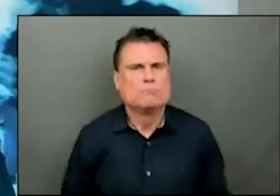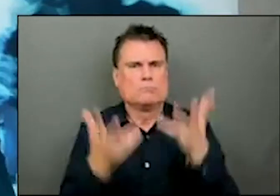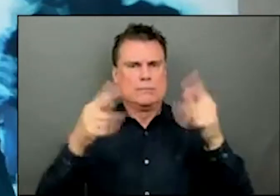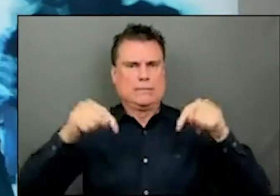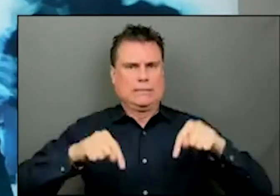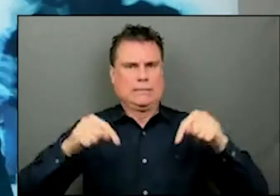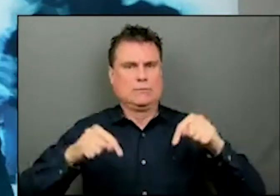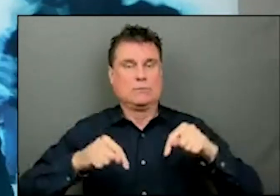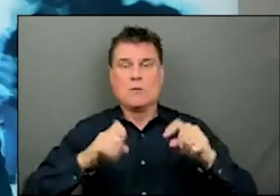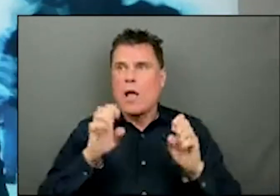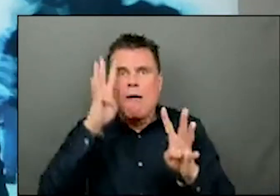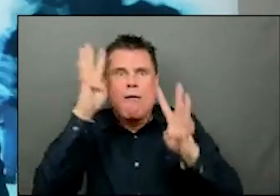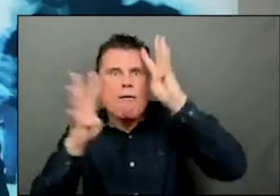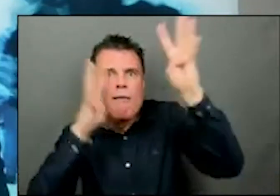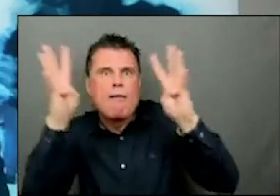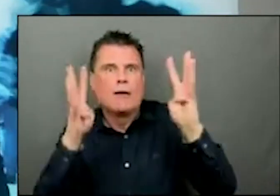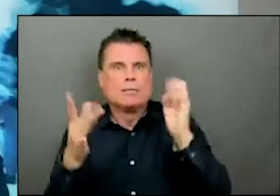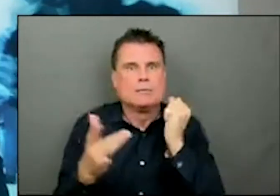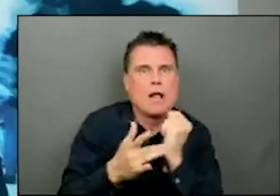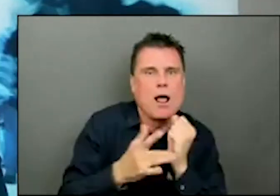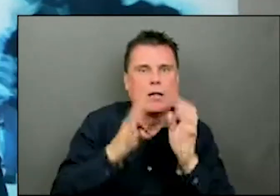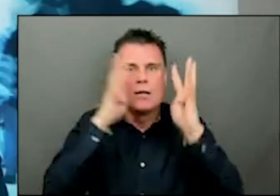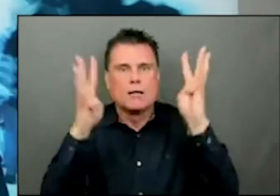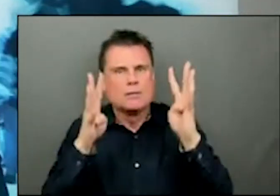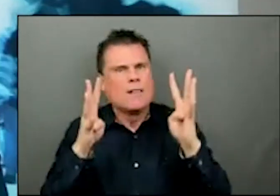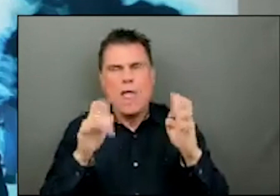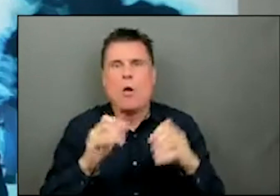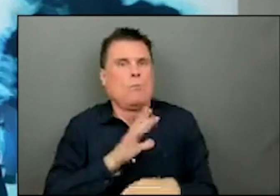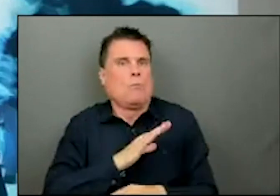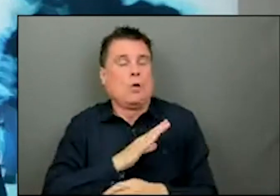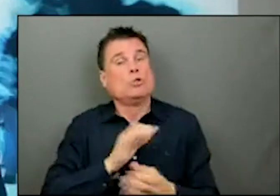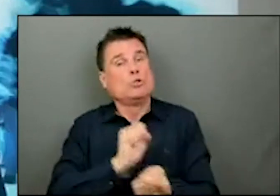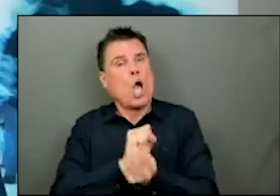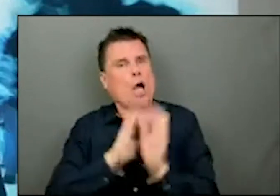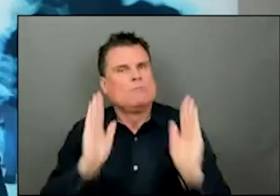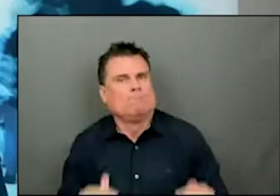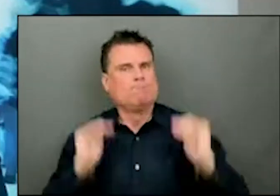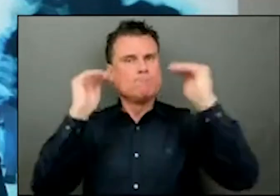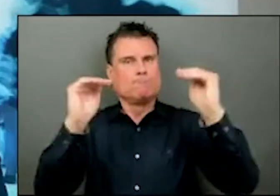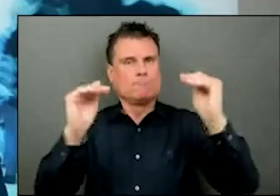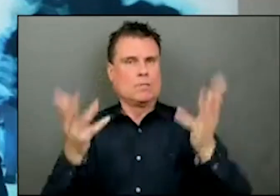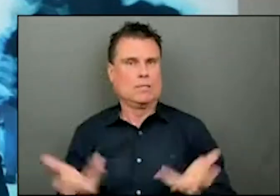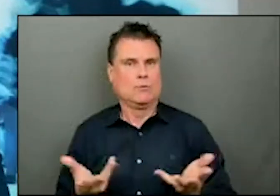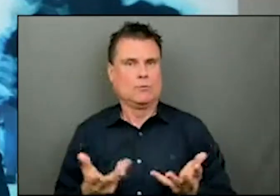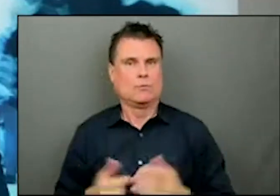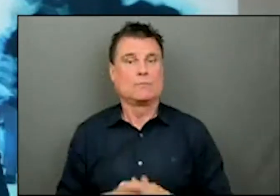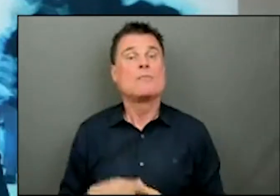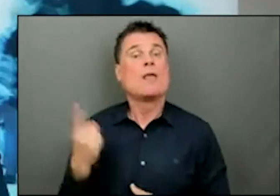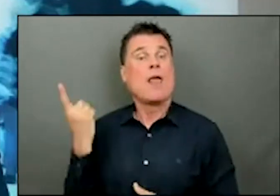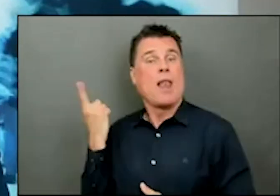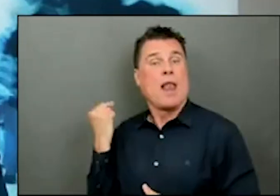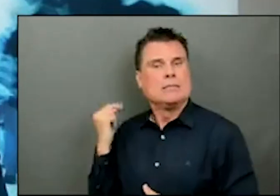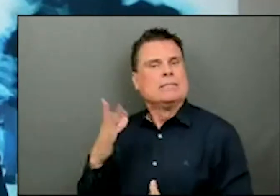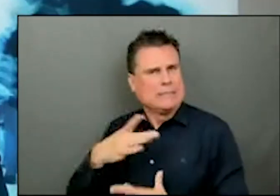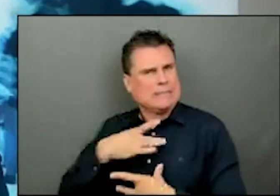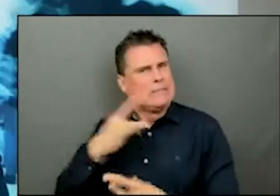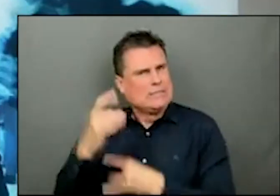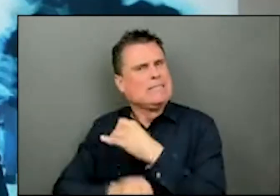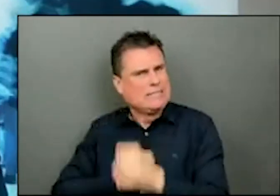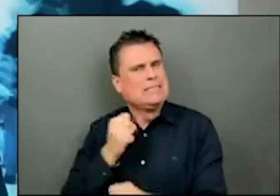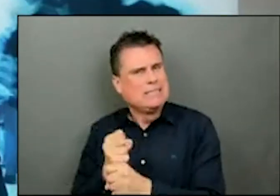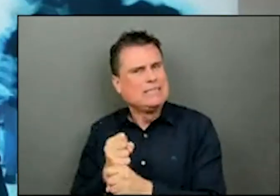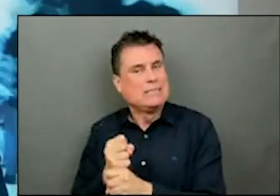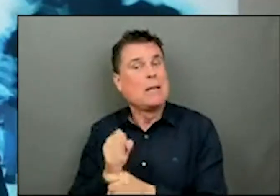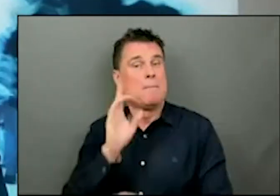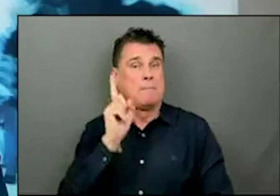investment, and create high-paying jobs. Over the last year, well, it's been an interesting year, as we all know. BC Life Sciences innovation